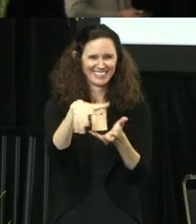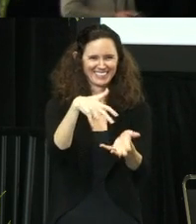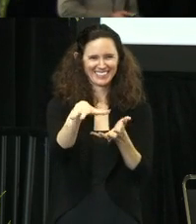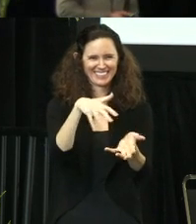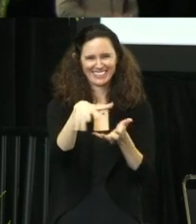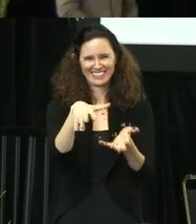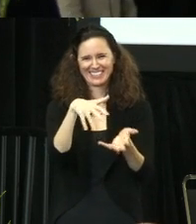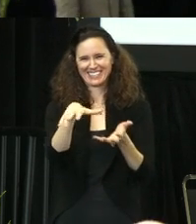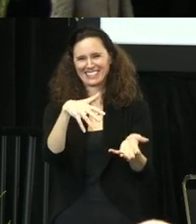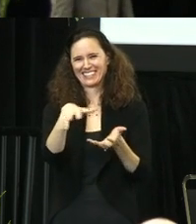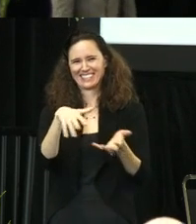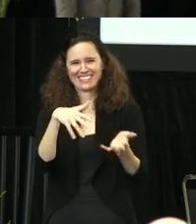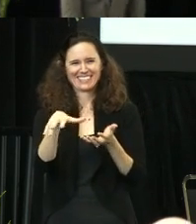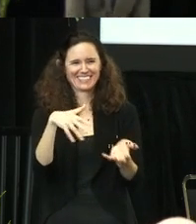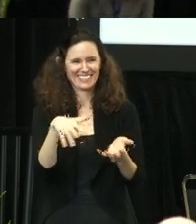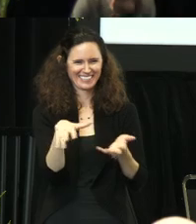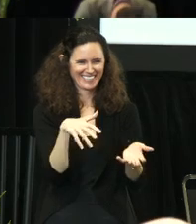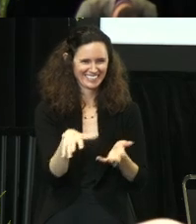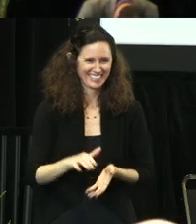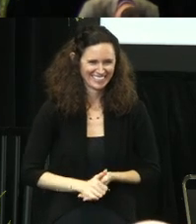Let's see.